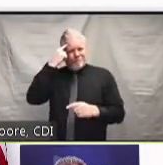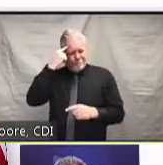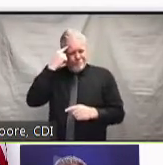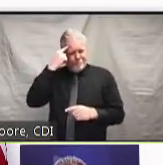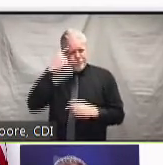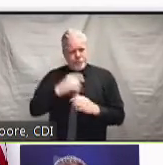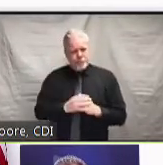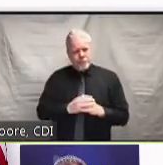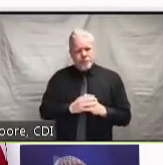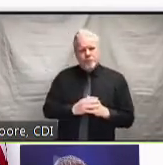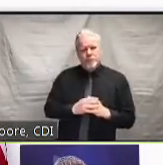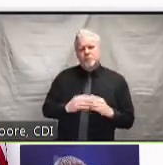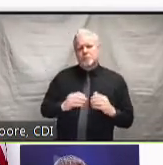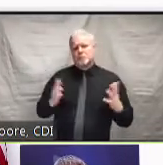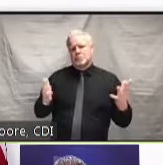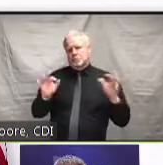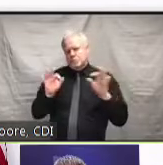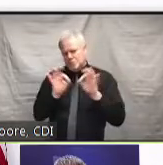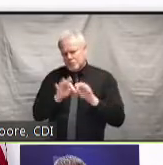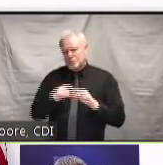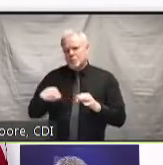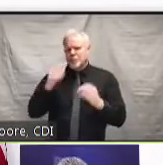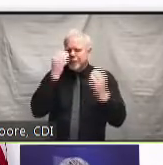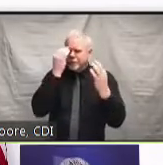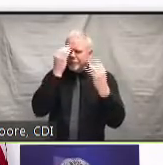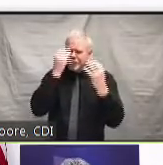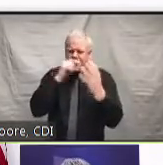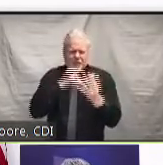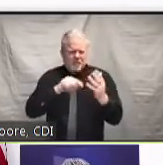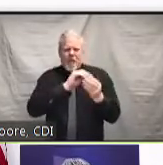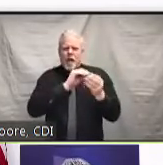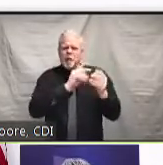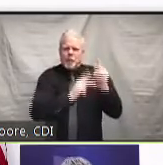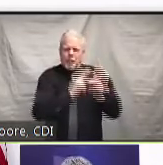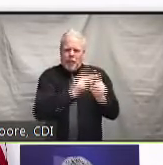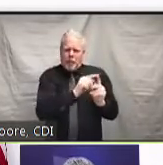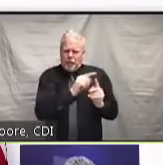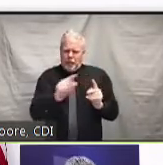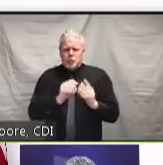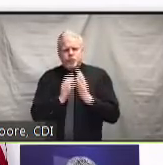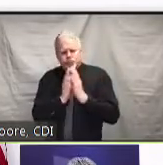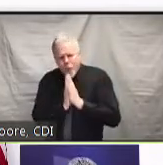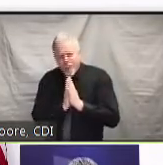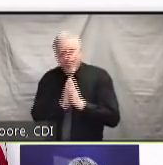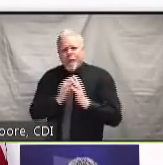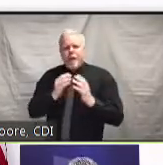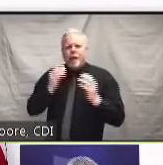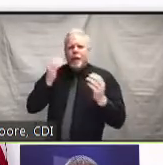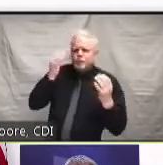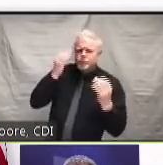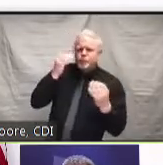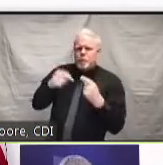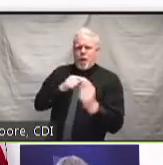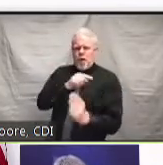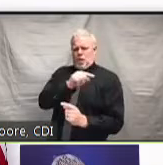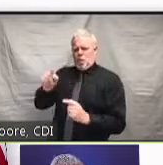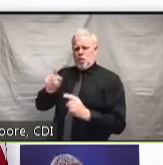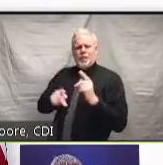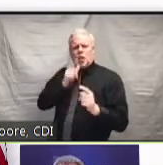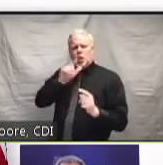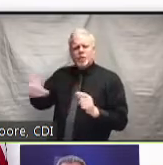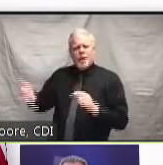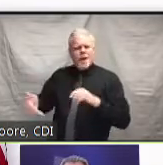on those losses that we've occurred over the last 11 months. As we've talked last week,